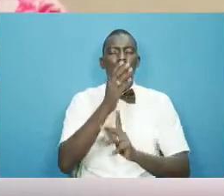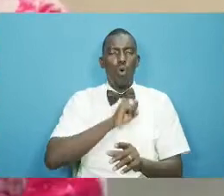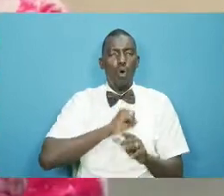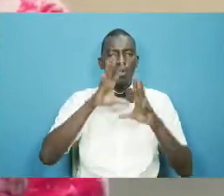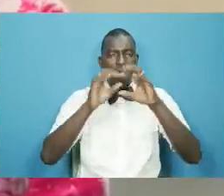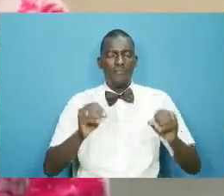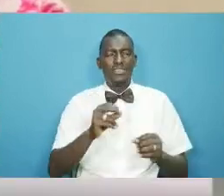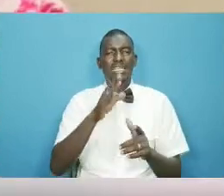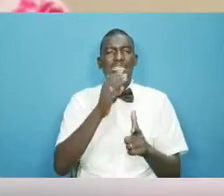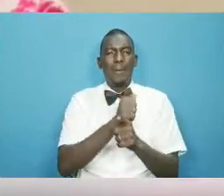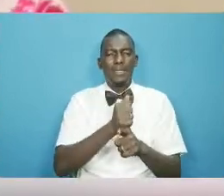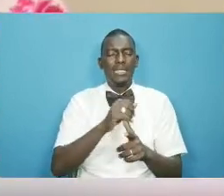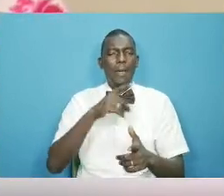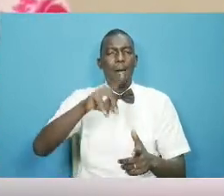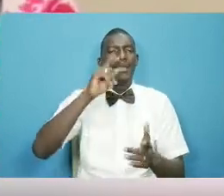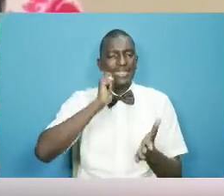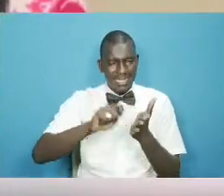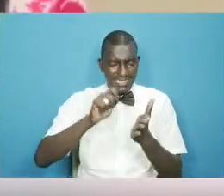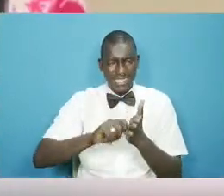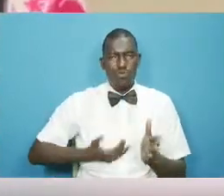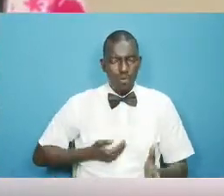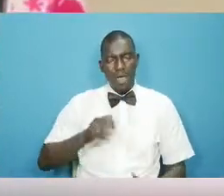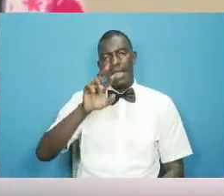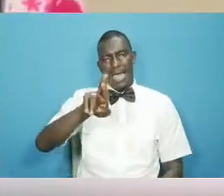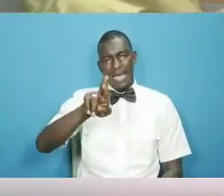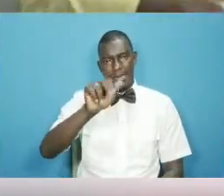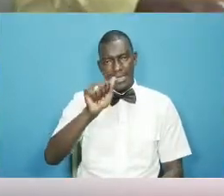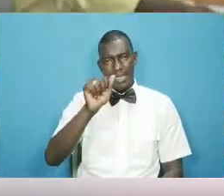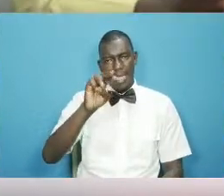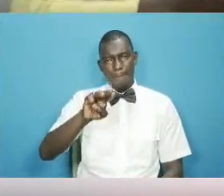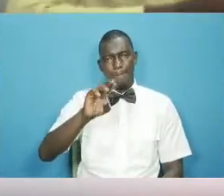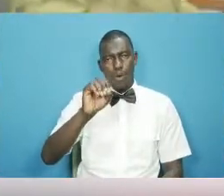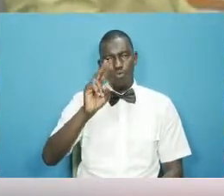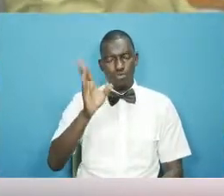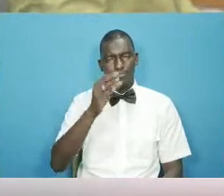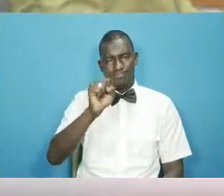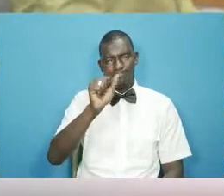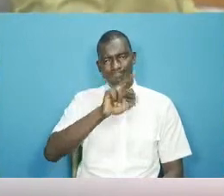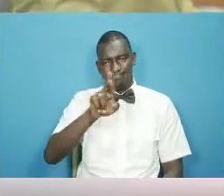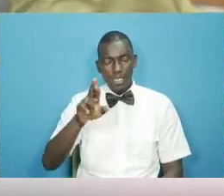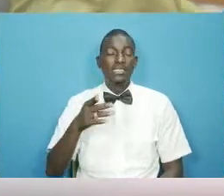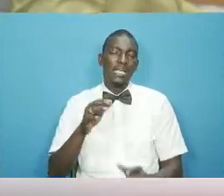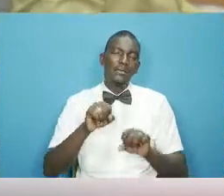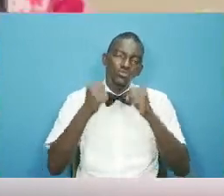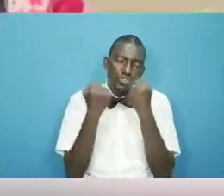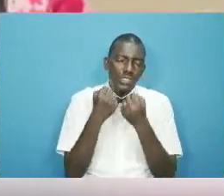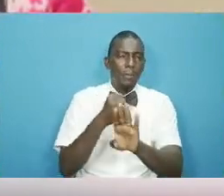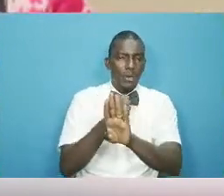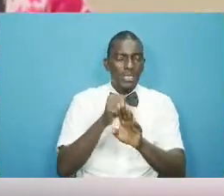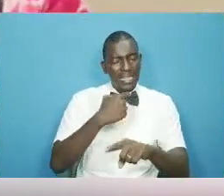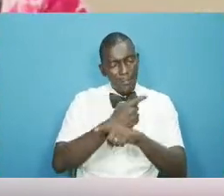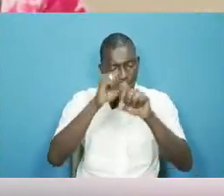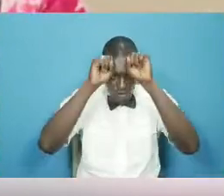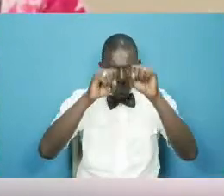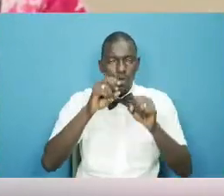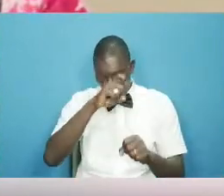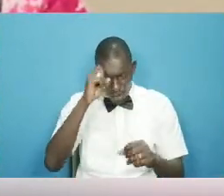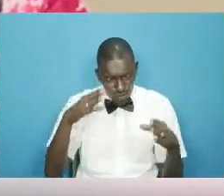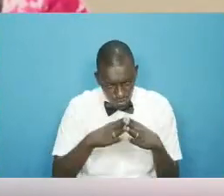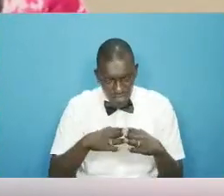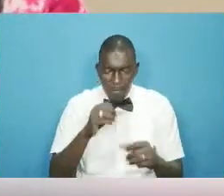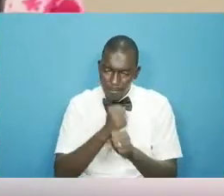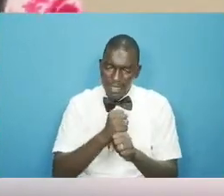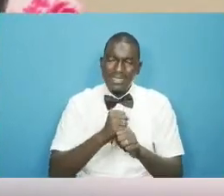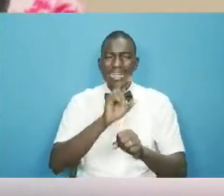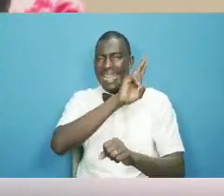Secretary of Admin and Finance, Ramusar. In its commitment to social protection, the Gambia government is working to introduce a